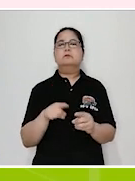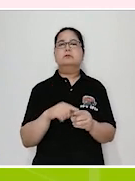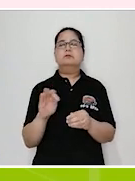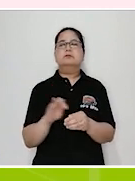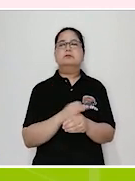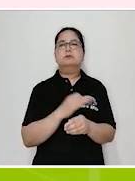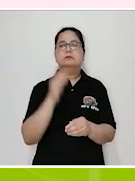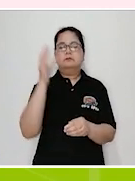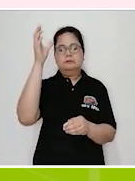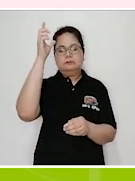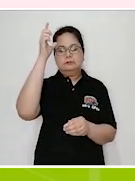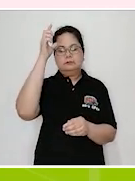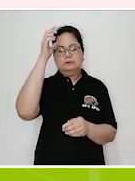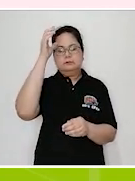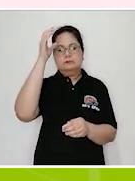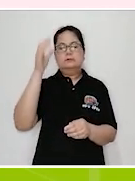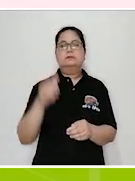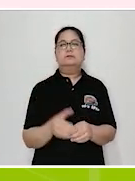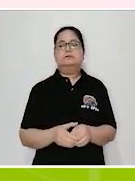full moon.